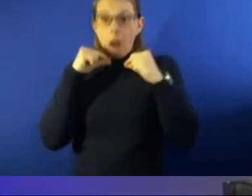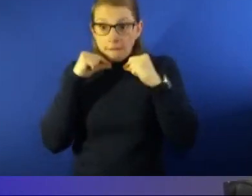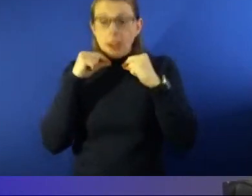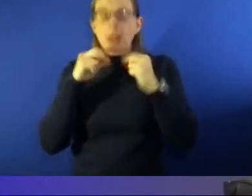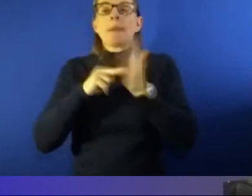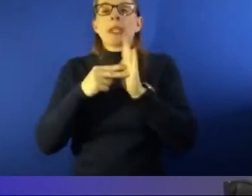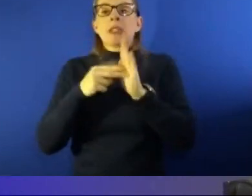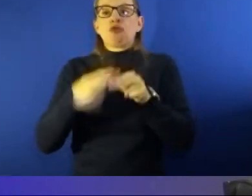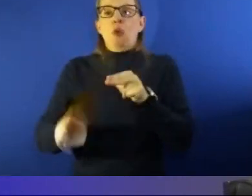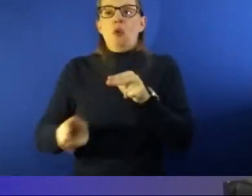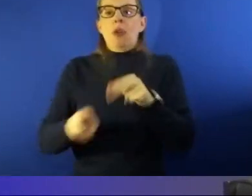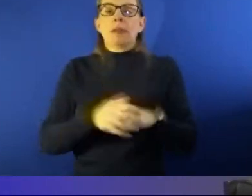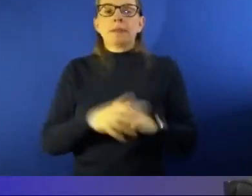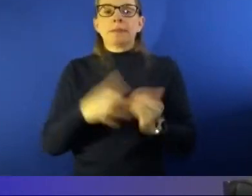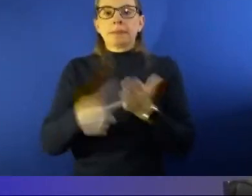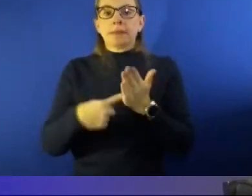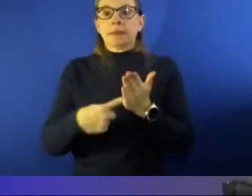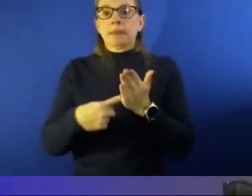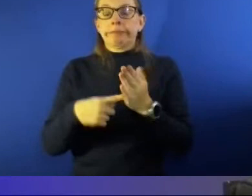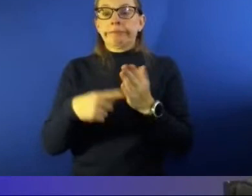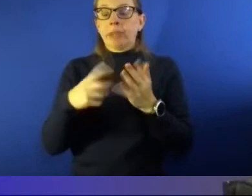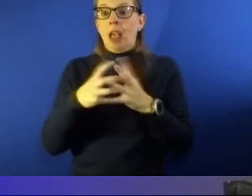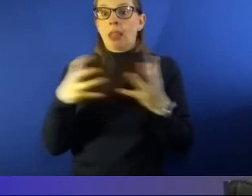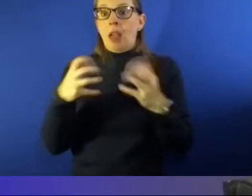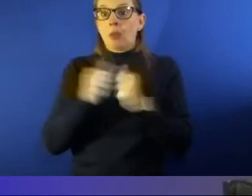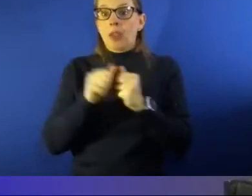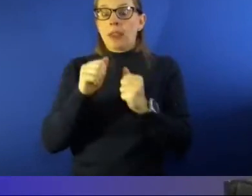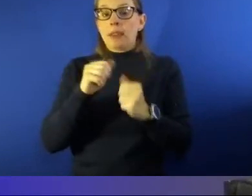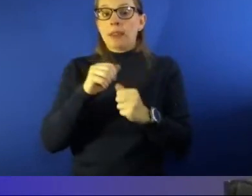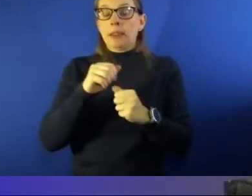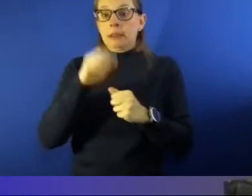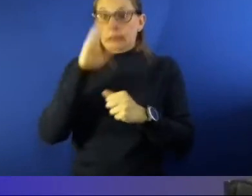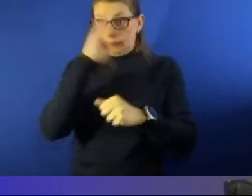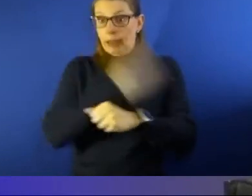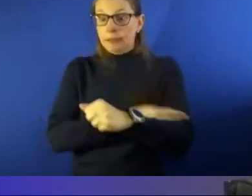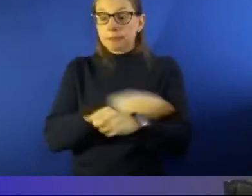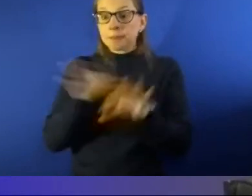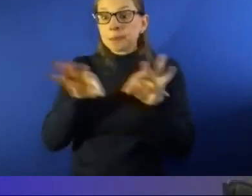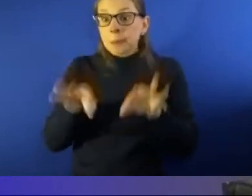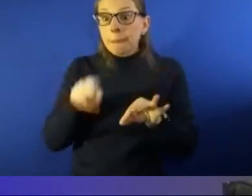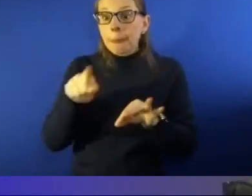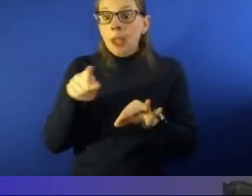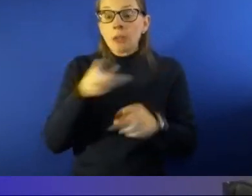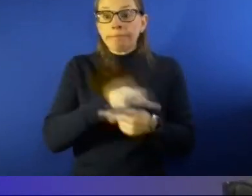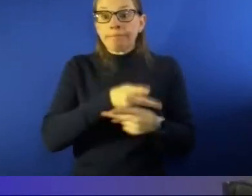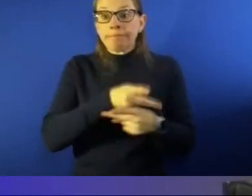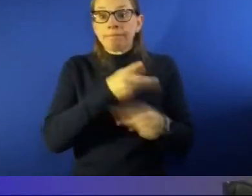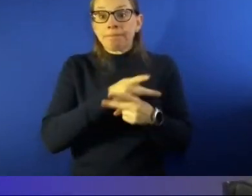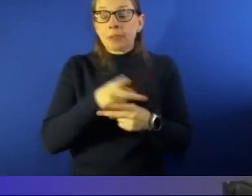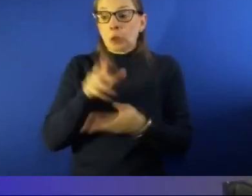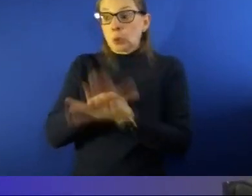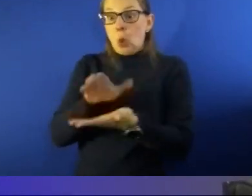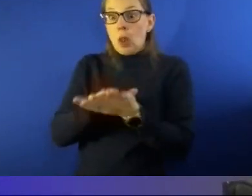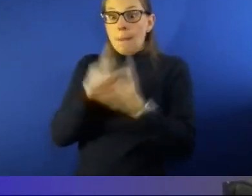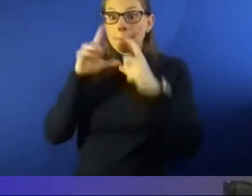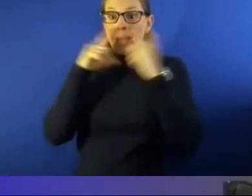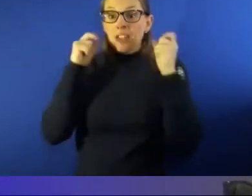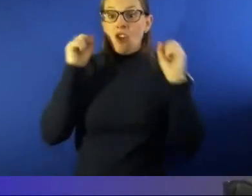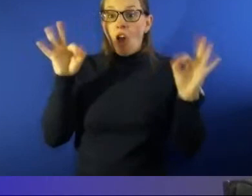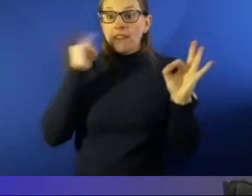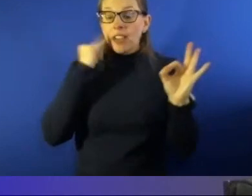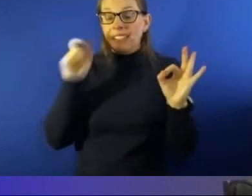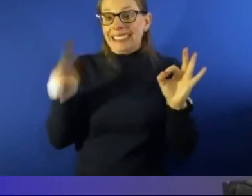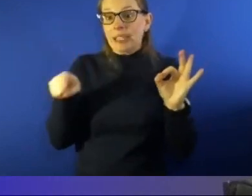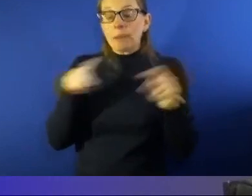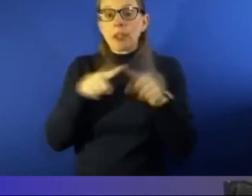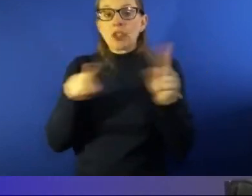we've had to talk a lot about with my son, like when you're at daycare, when you're at school, take the mask off to do the things you need to do, but don't dilly-dally about